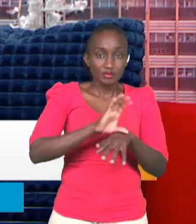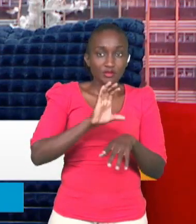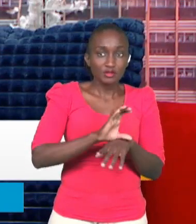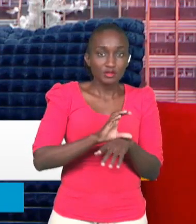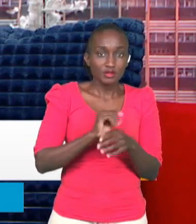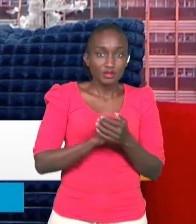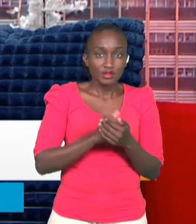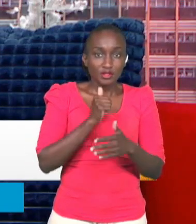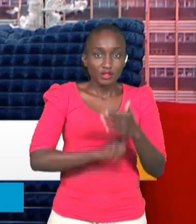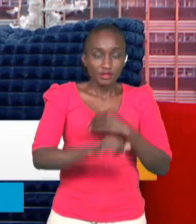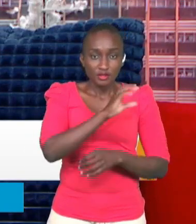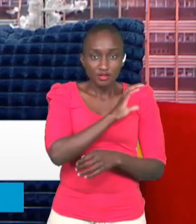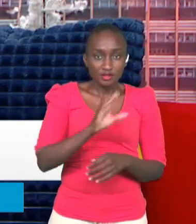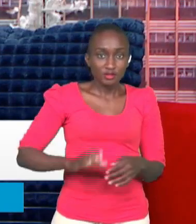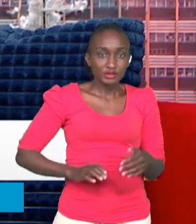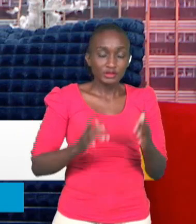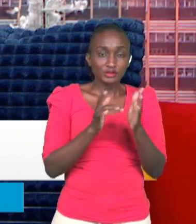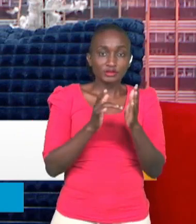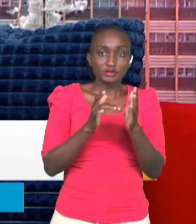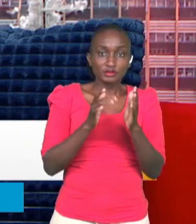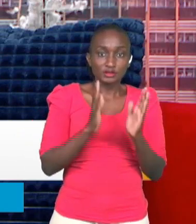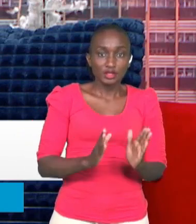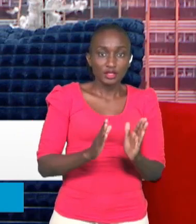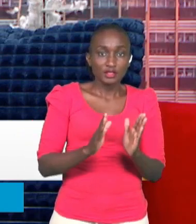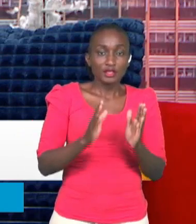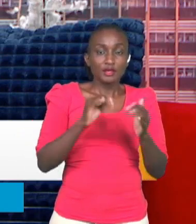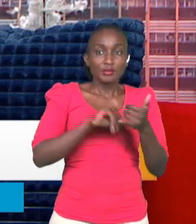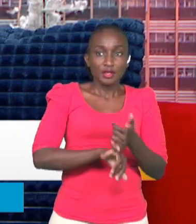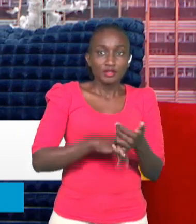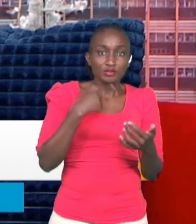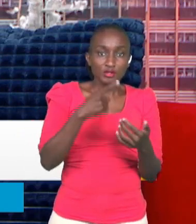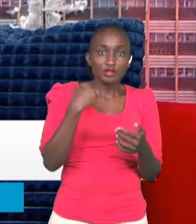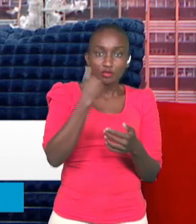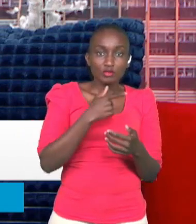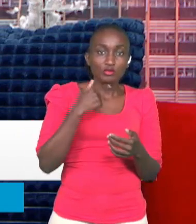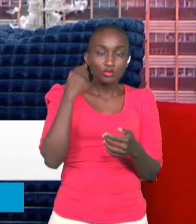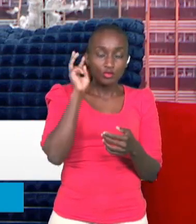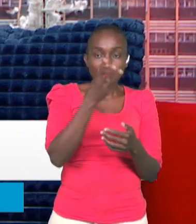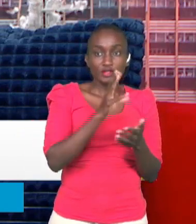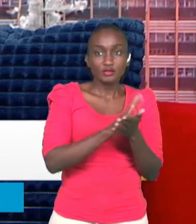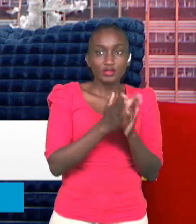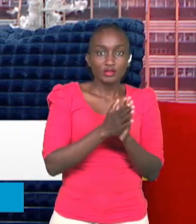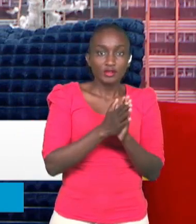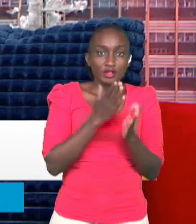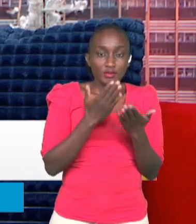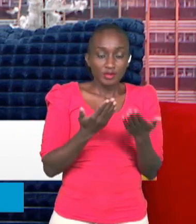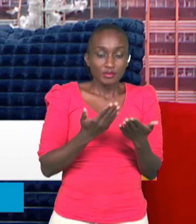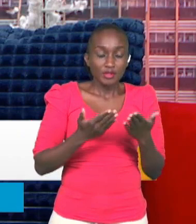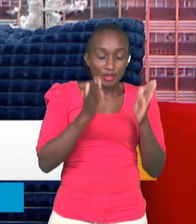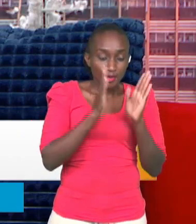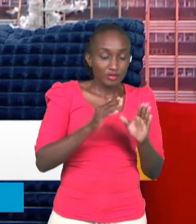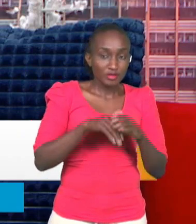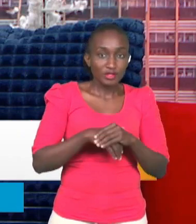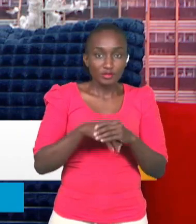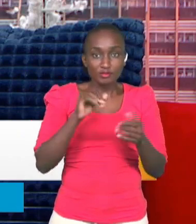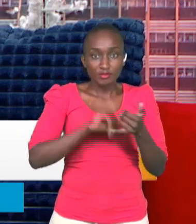under the Christian marriages mm-hmm. to define who a witness would be. They'll say probably someone who has been in marriage for 3 or 4 years. Okay. Someone